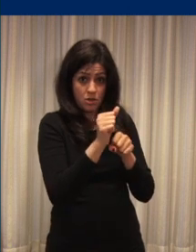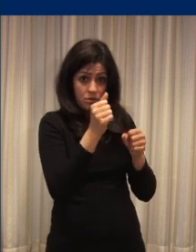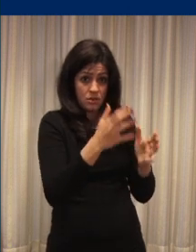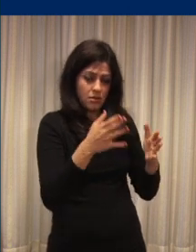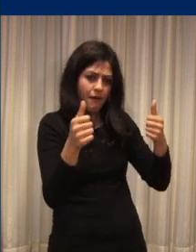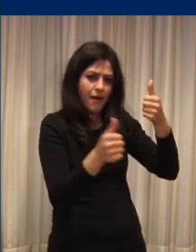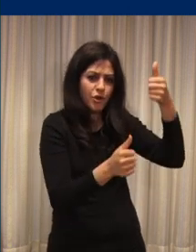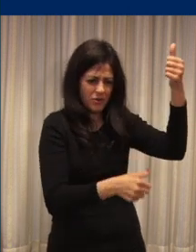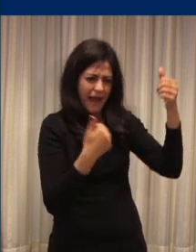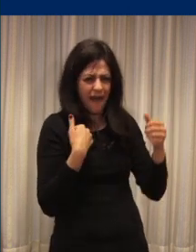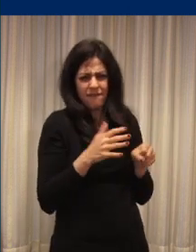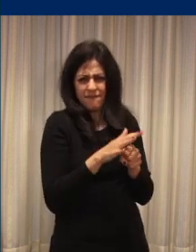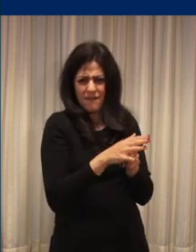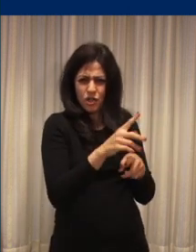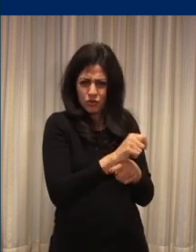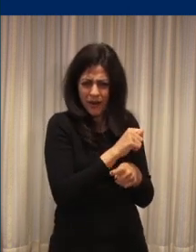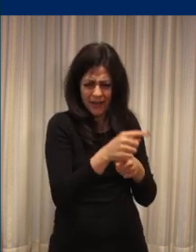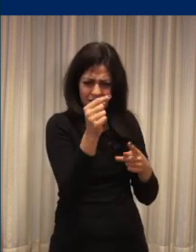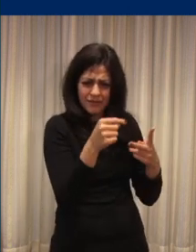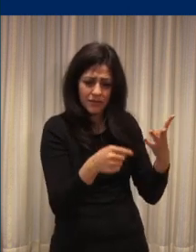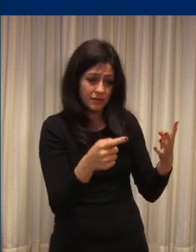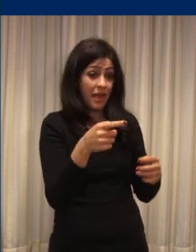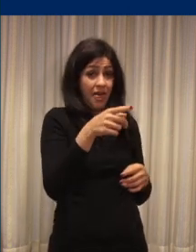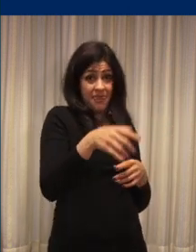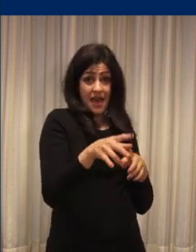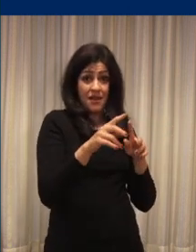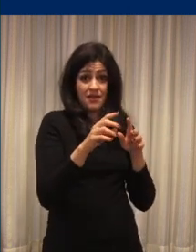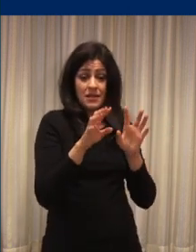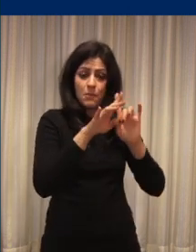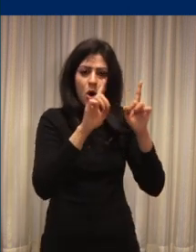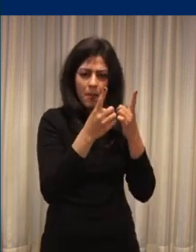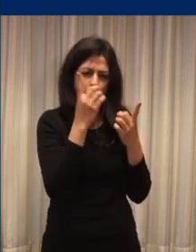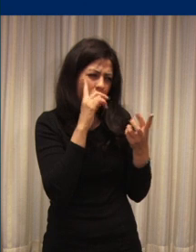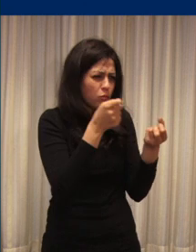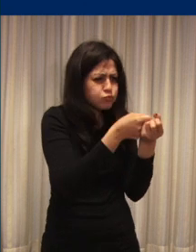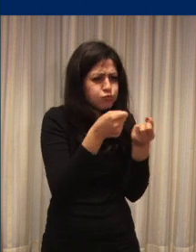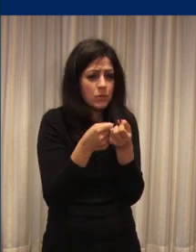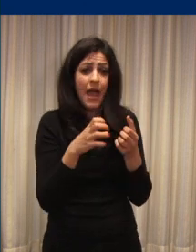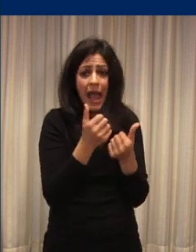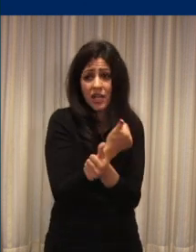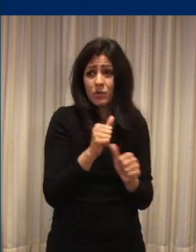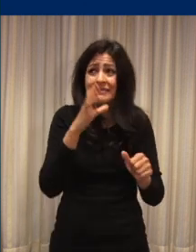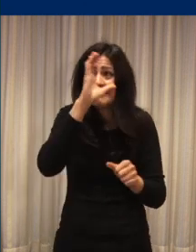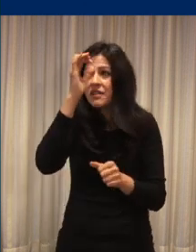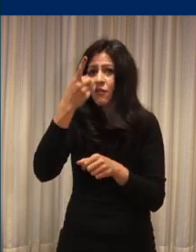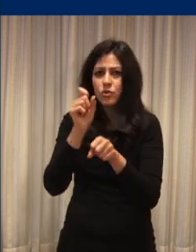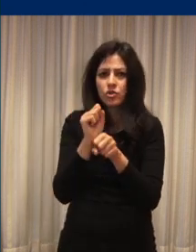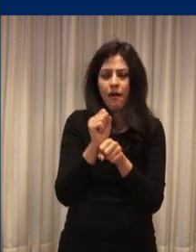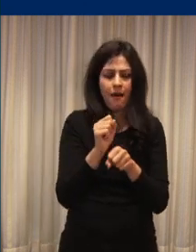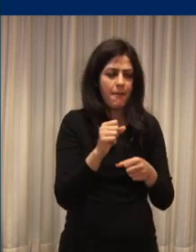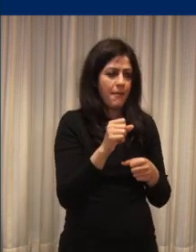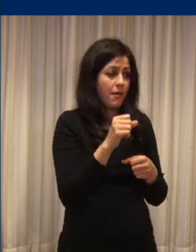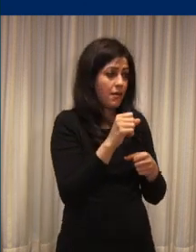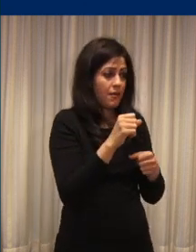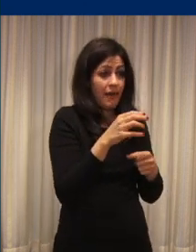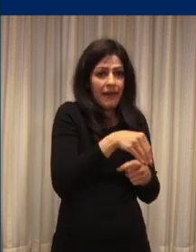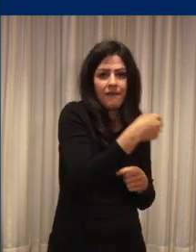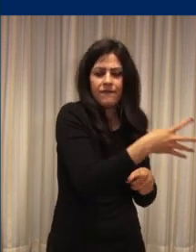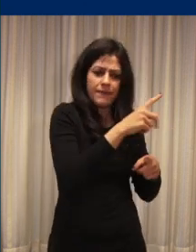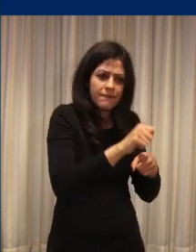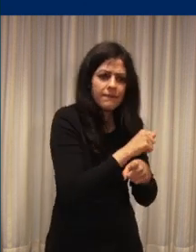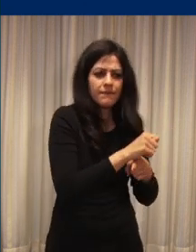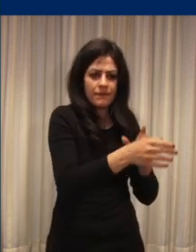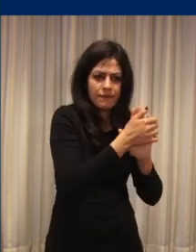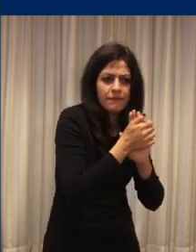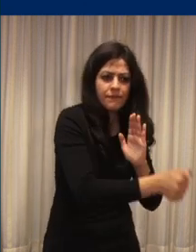need. They are going to work in an effort to support job seekers and make sure they have skills and training and the